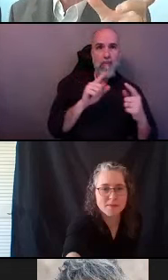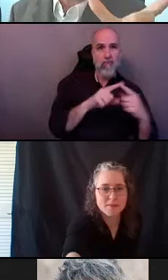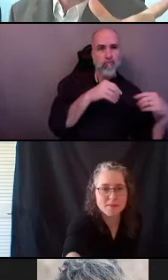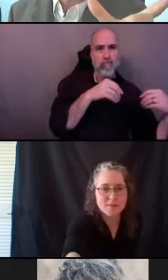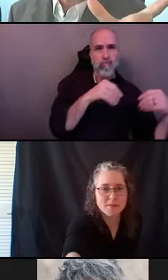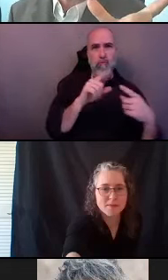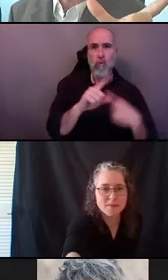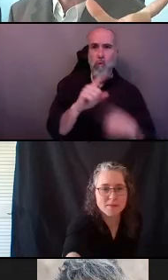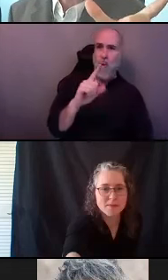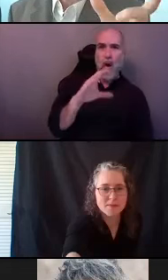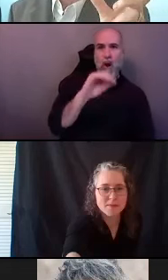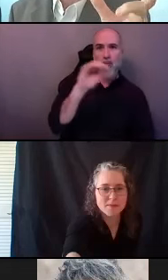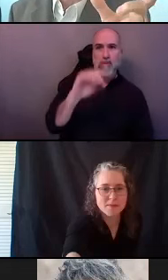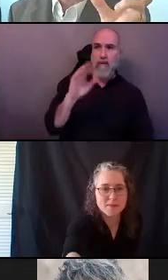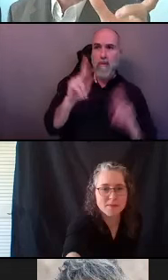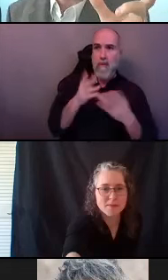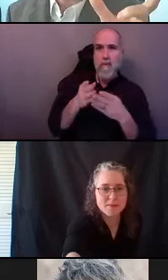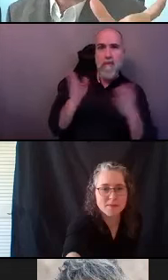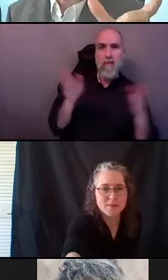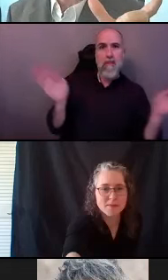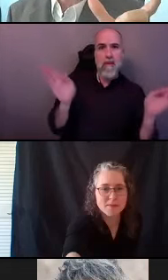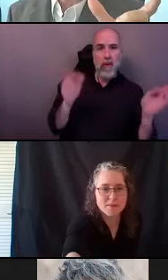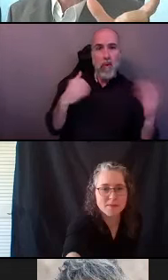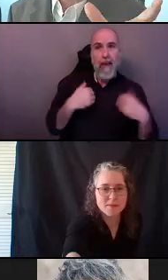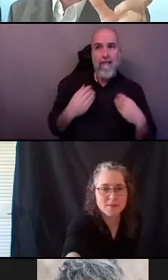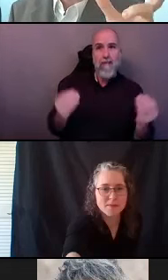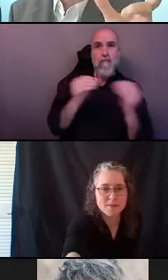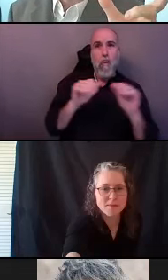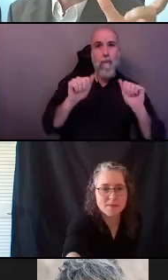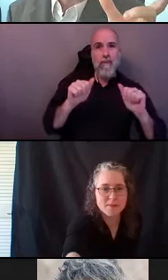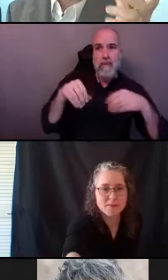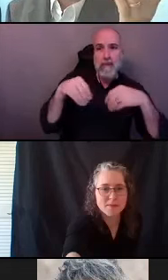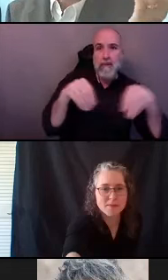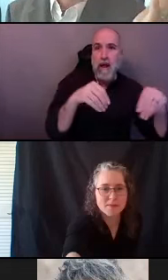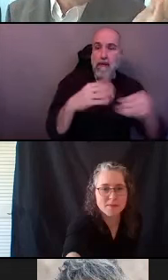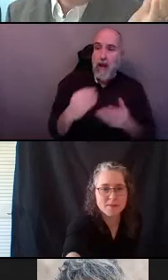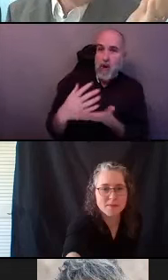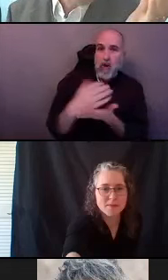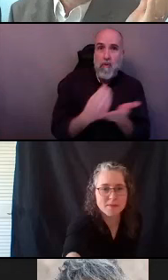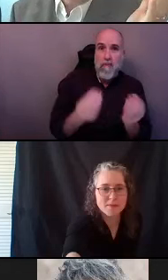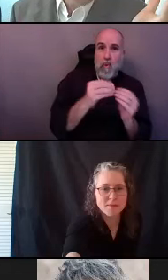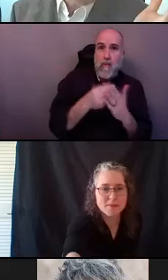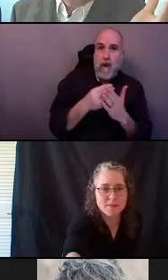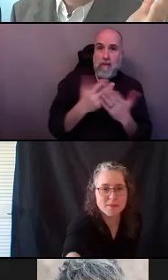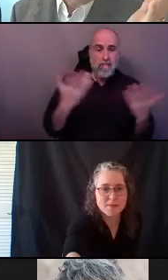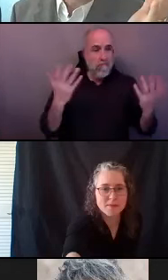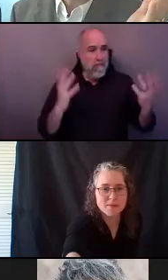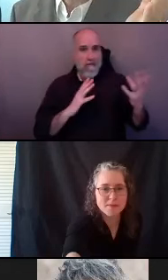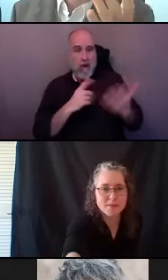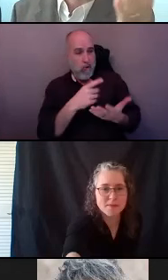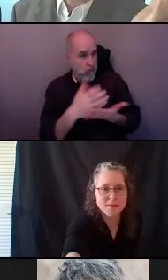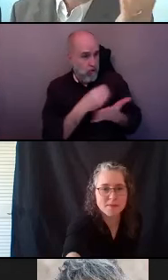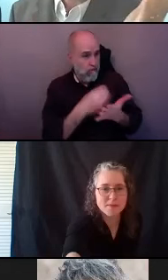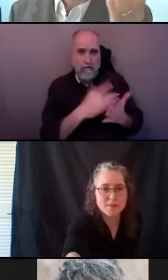market possible so that they can have more sales and make more money. And nobody's going to argue about people making money on